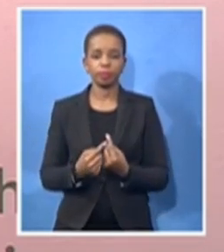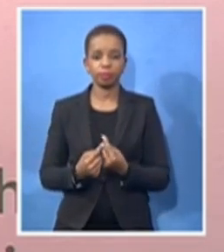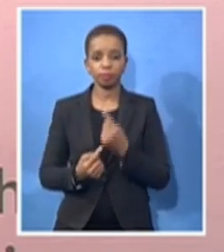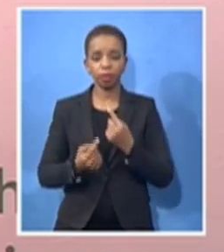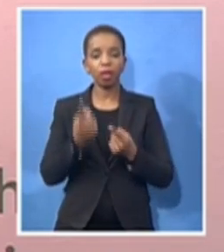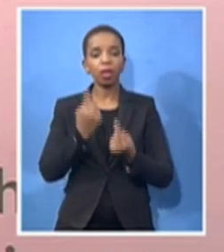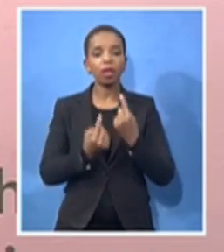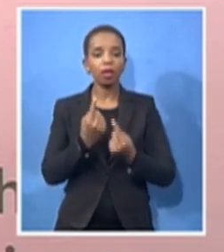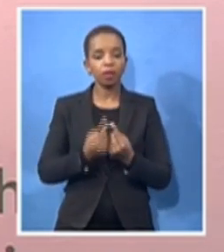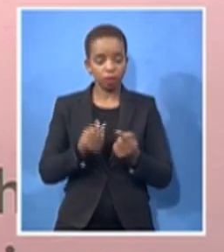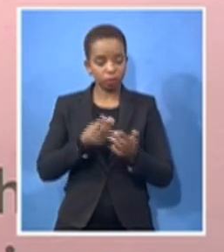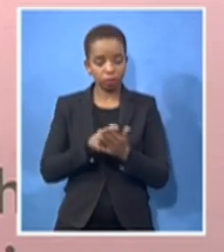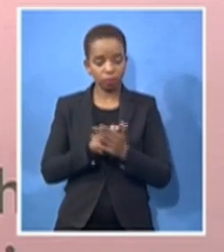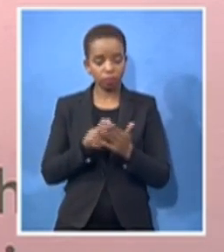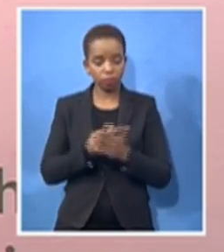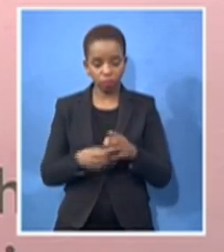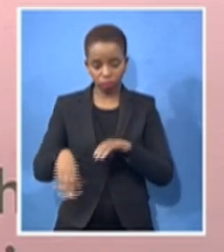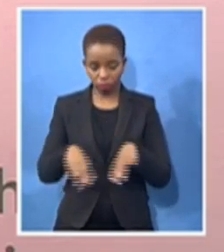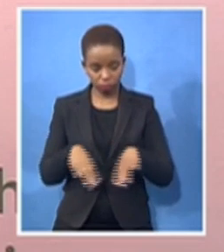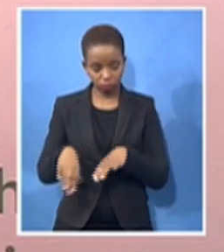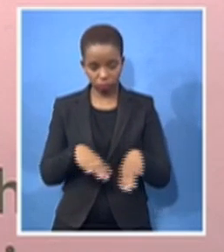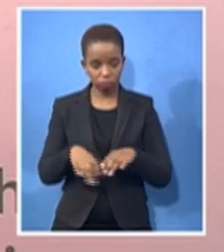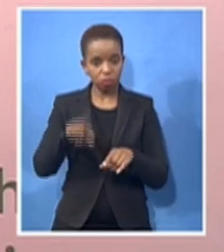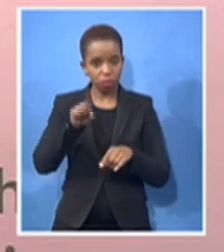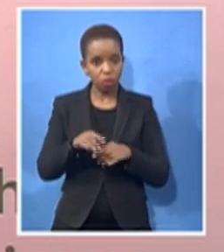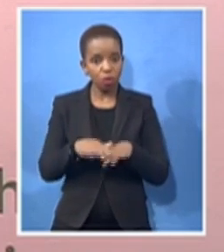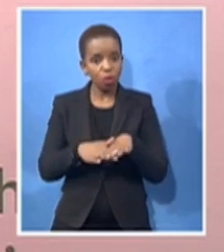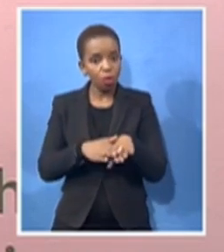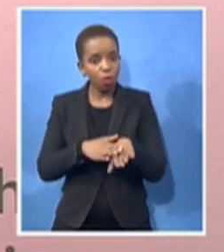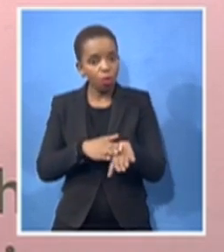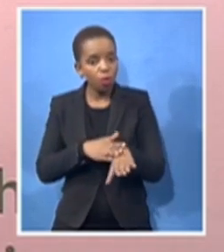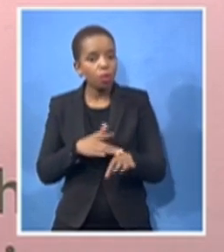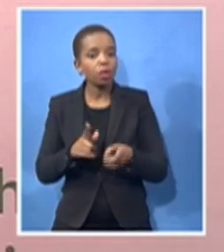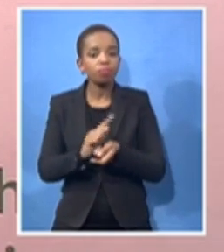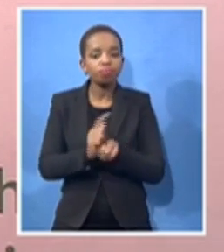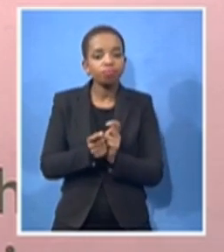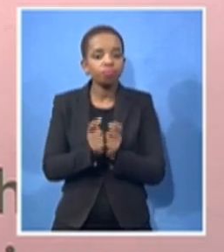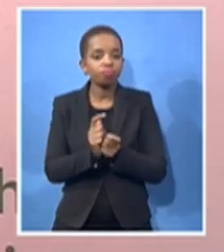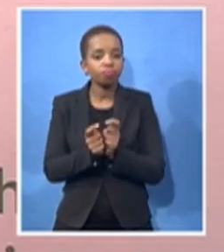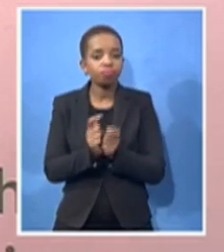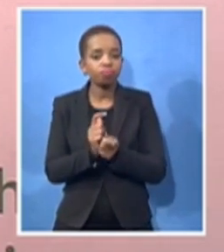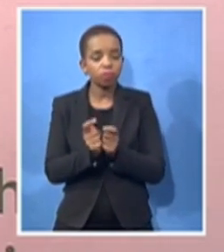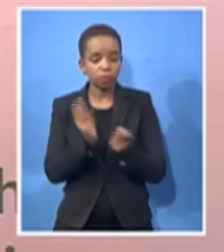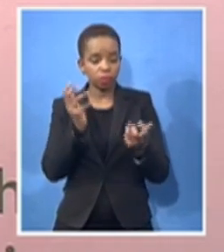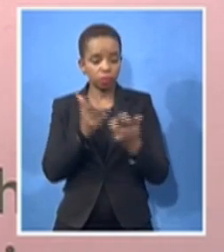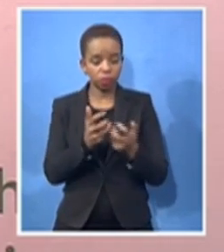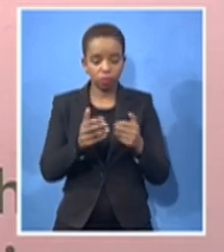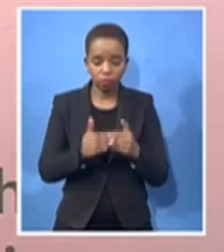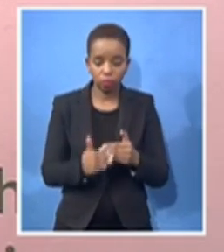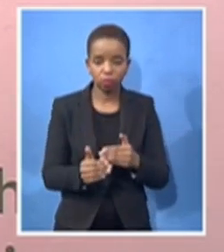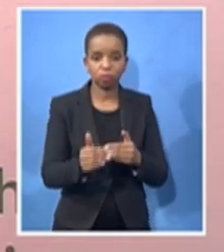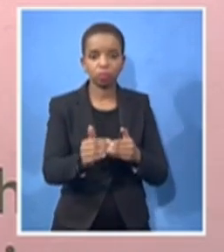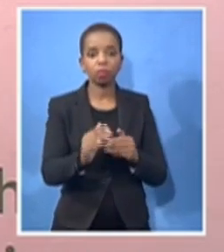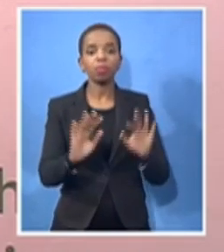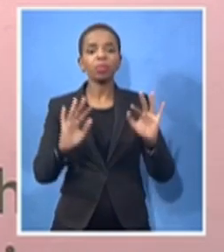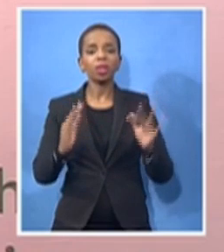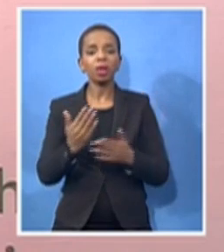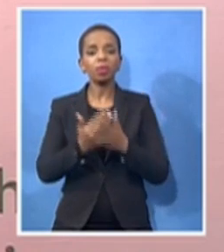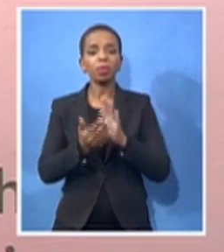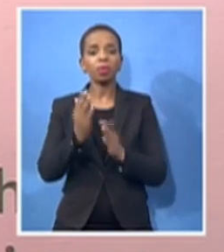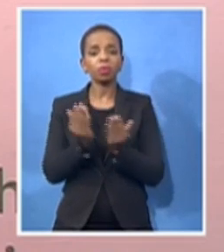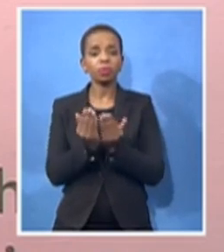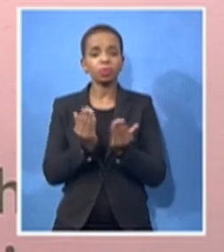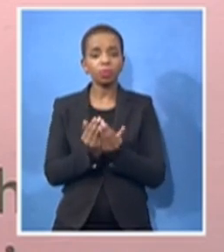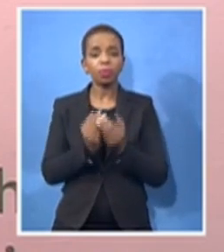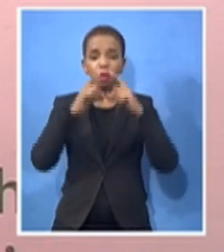new normal, a new reality of how you go to school with a mask as a kid, How do you go to school and be screened before you walk